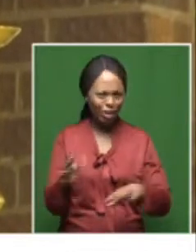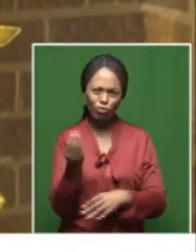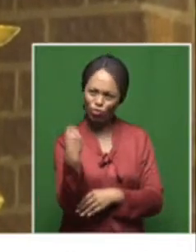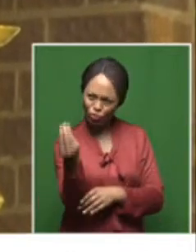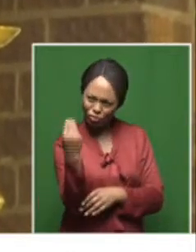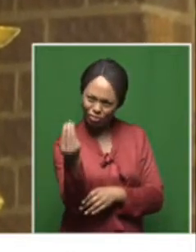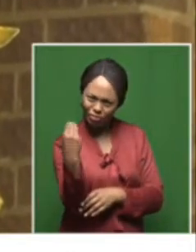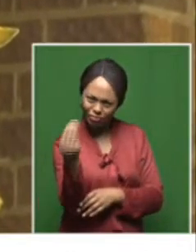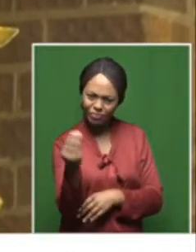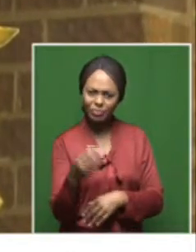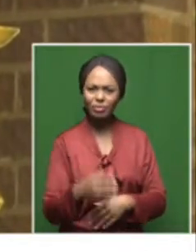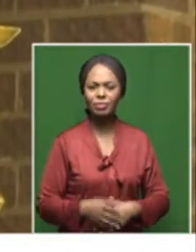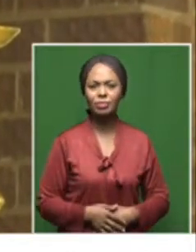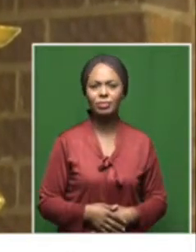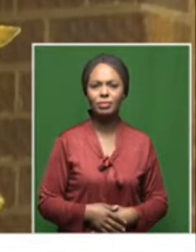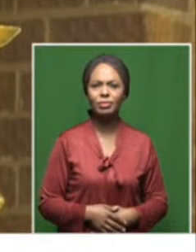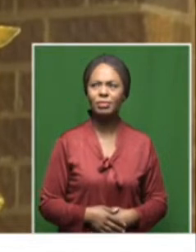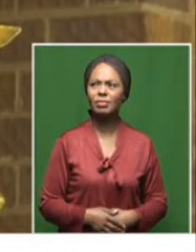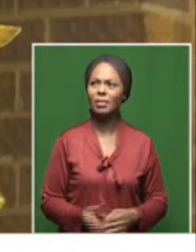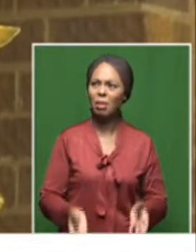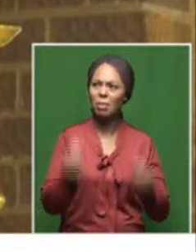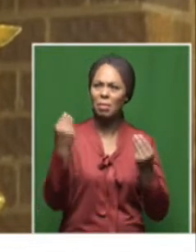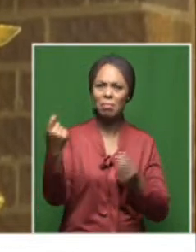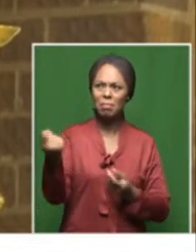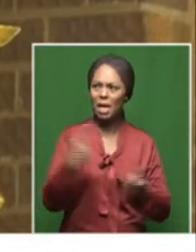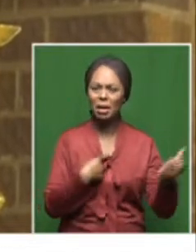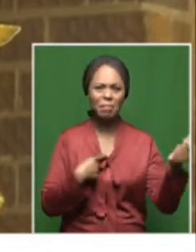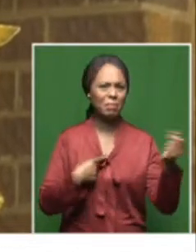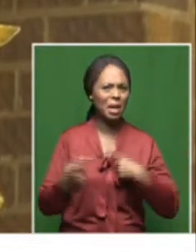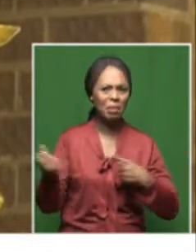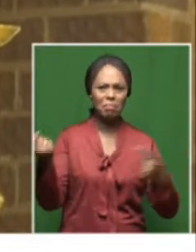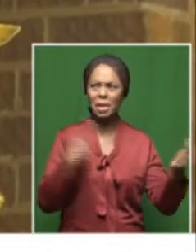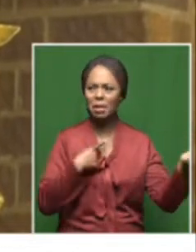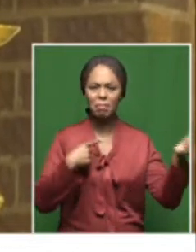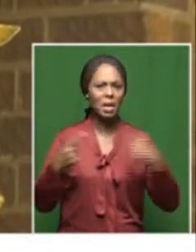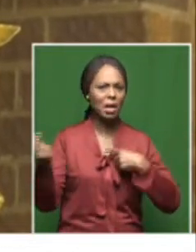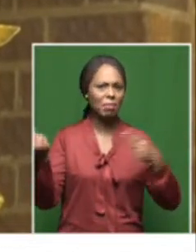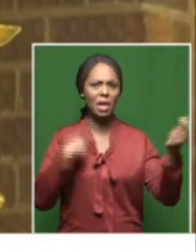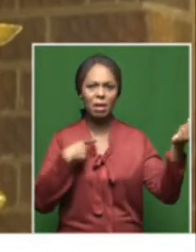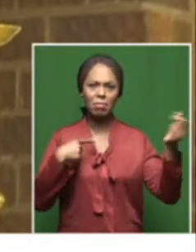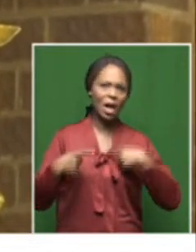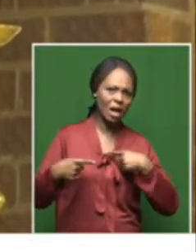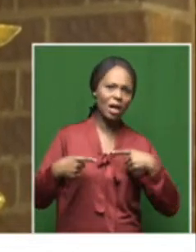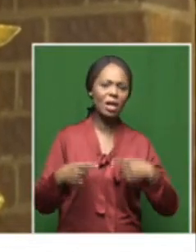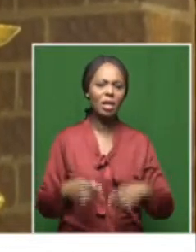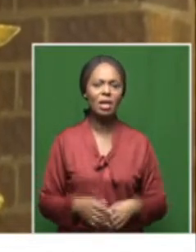You would get these messages and messages, 1 a.m., 2 a.m.